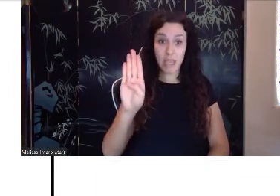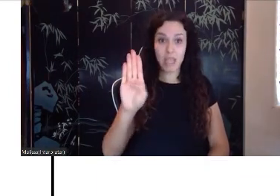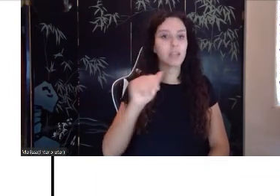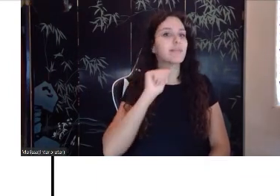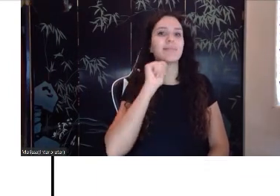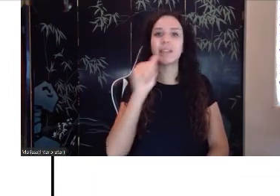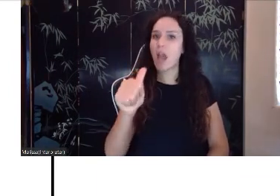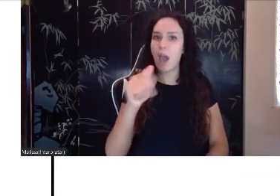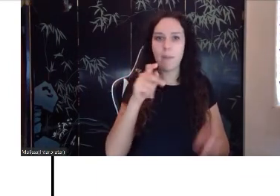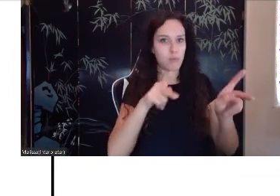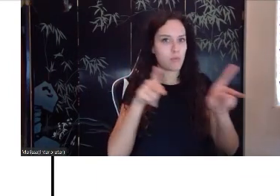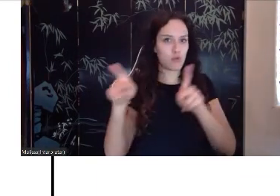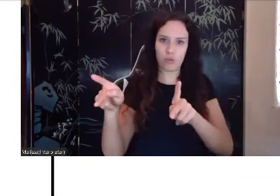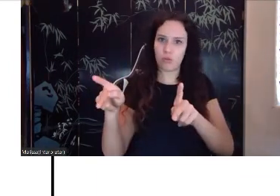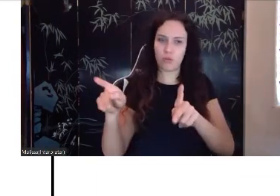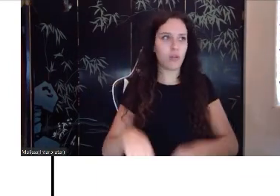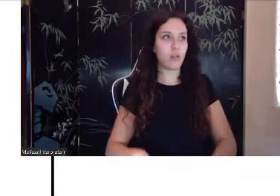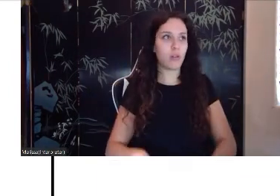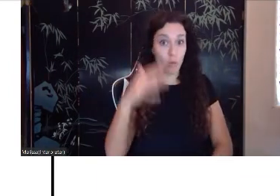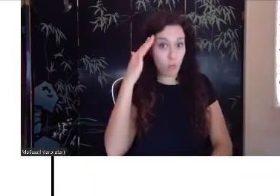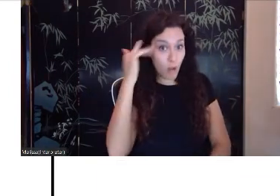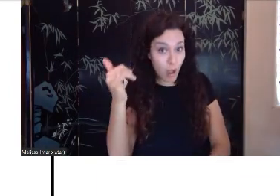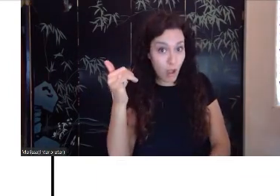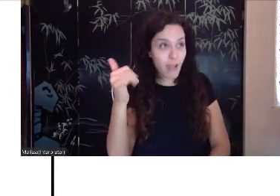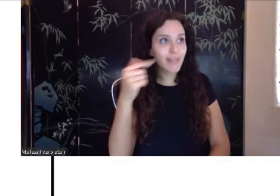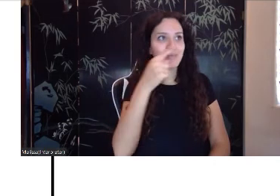B, not proportional.